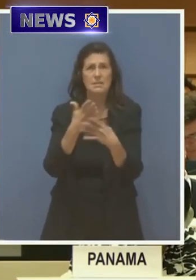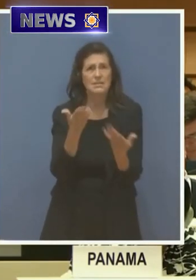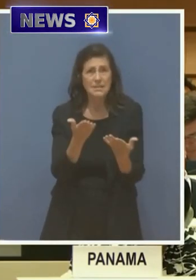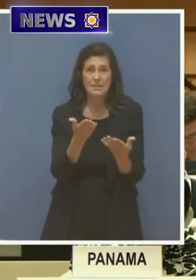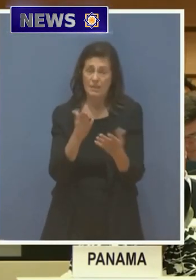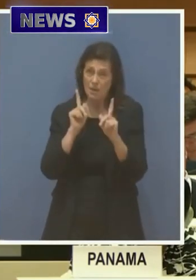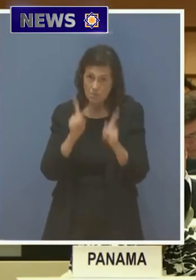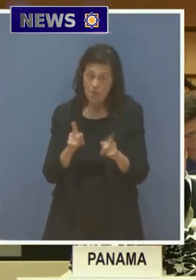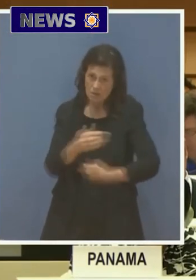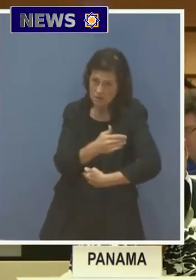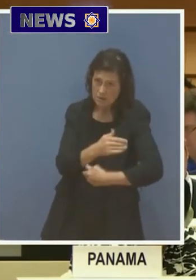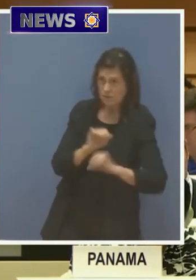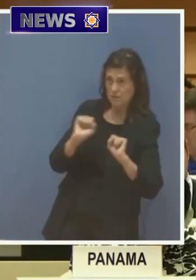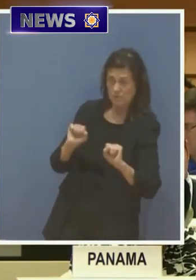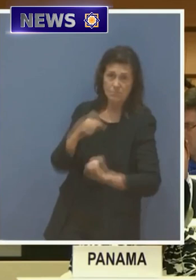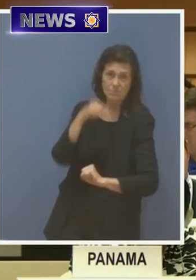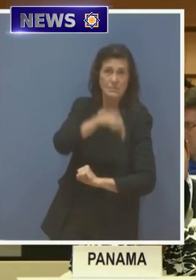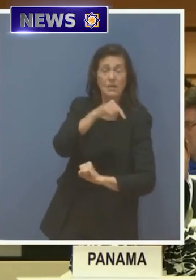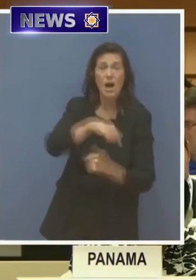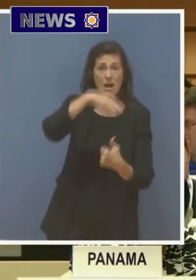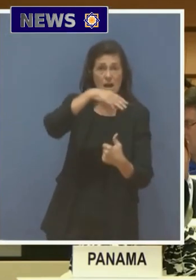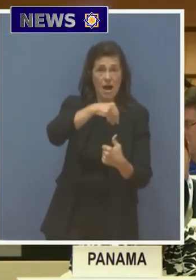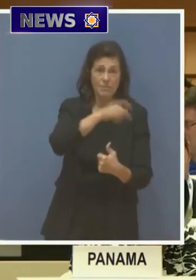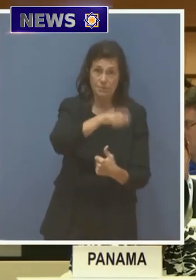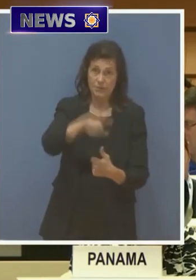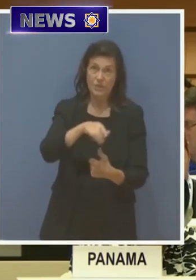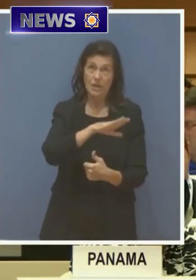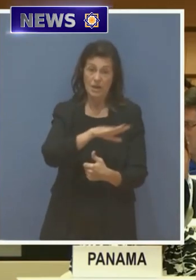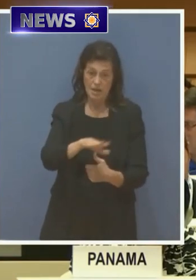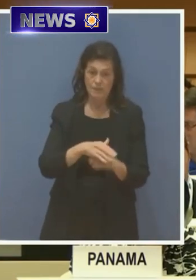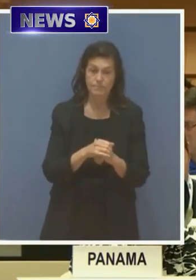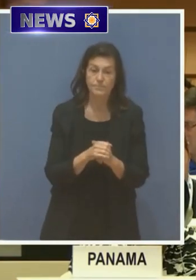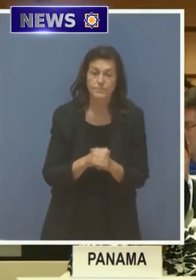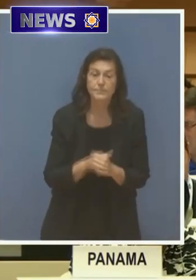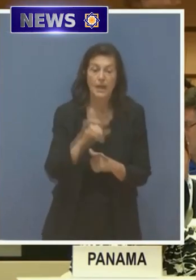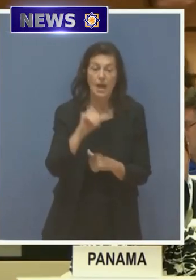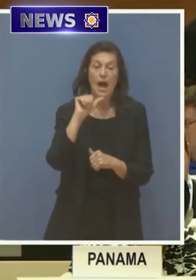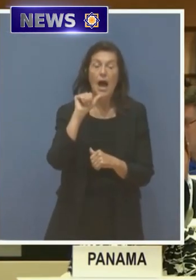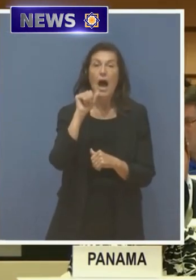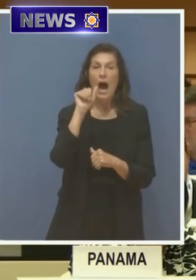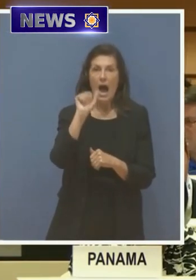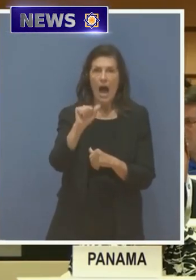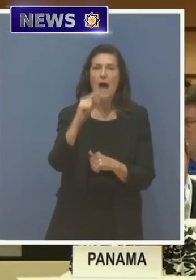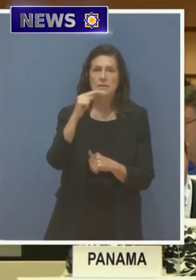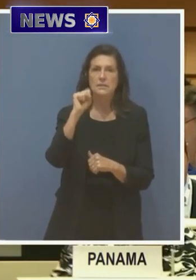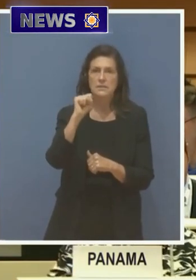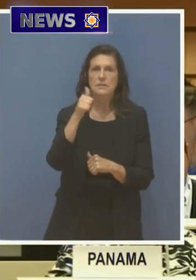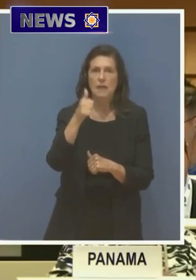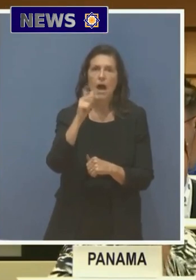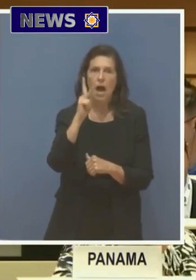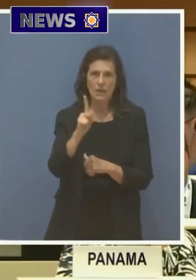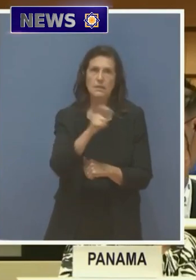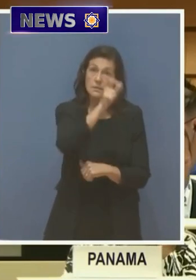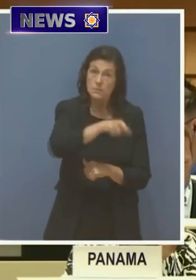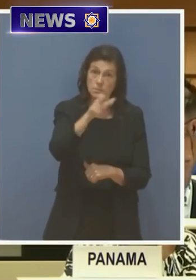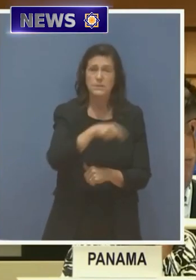humanitarian crisis. 120,000 Armenians in Artsakh live every day under the threat of physical annihilation, loss of their homeland,